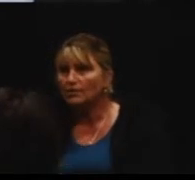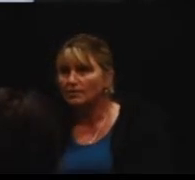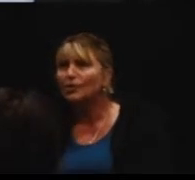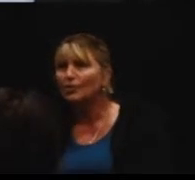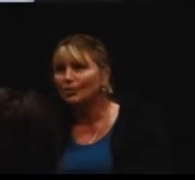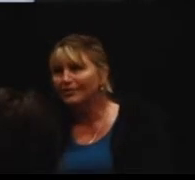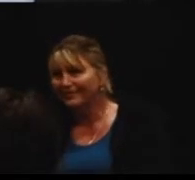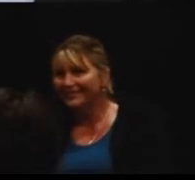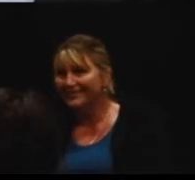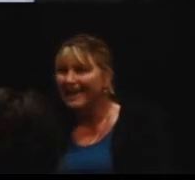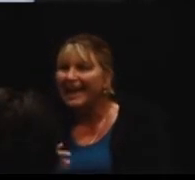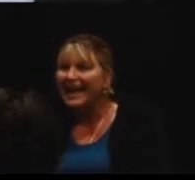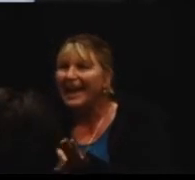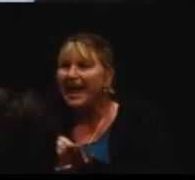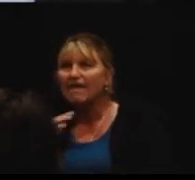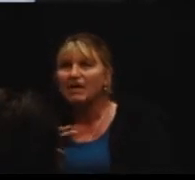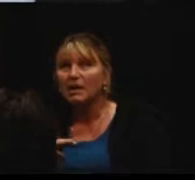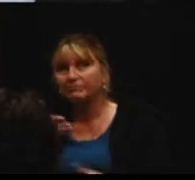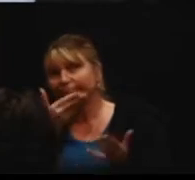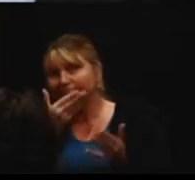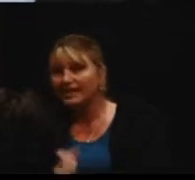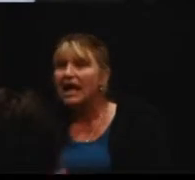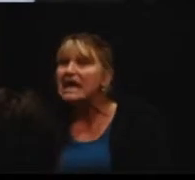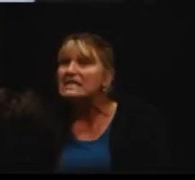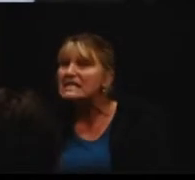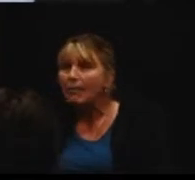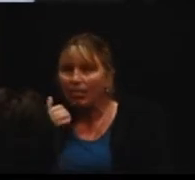or education. These numbers are actually double